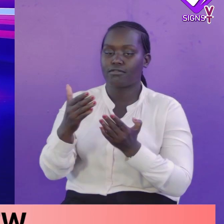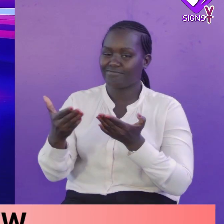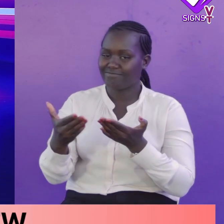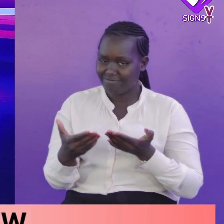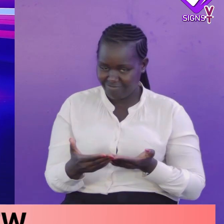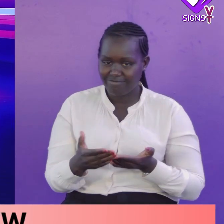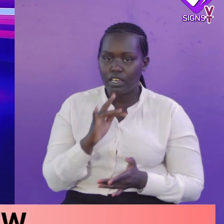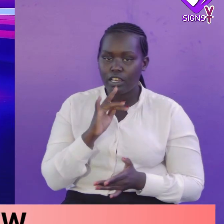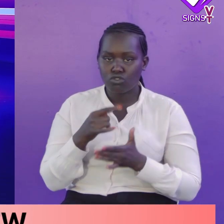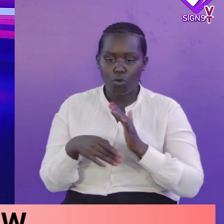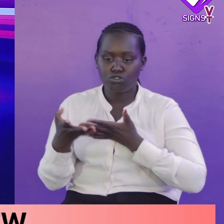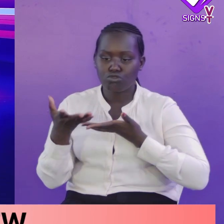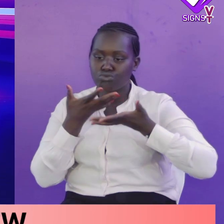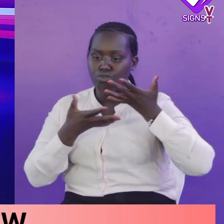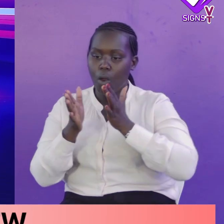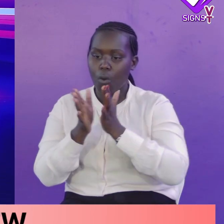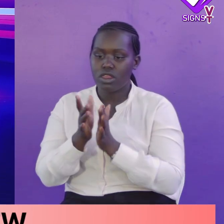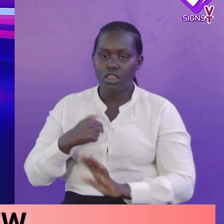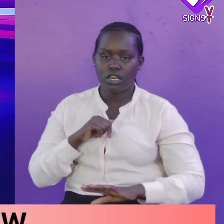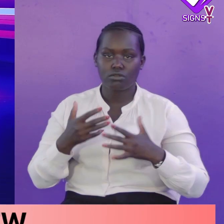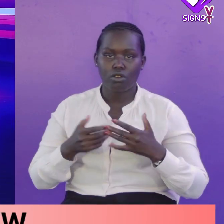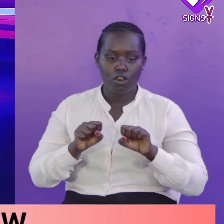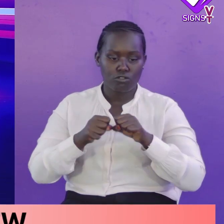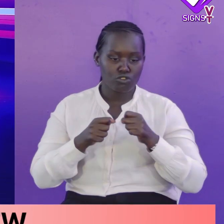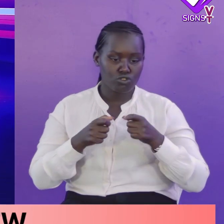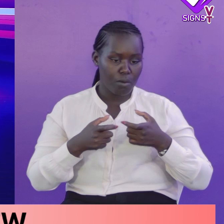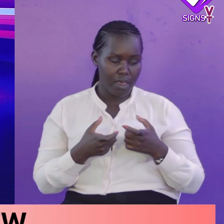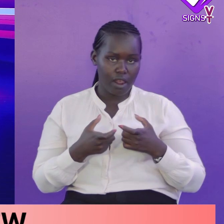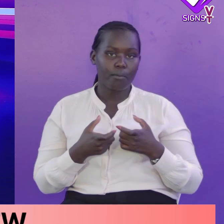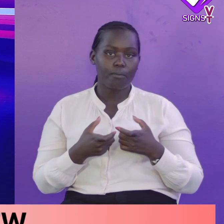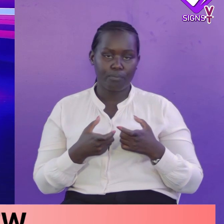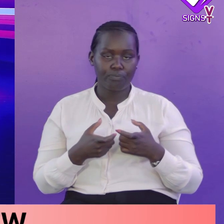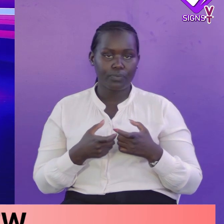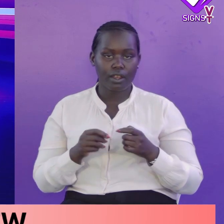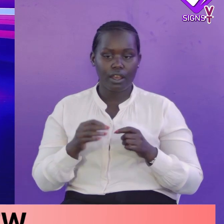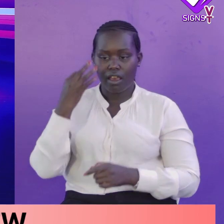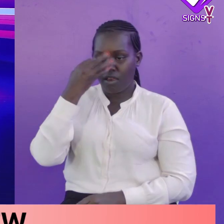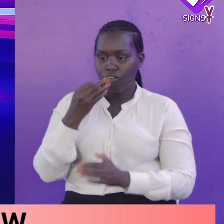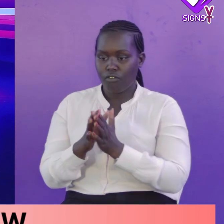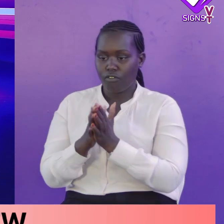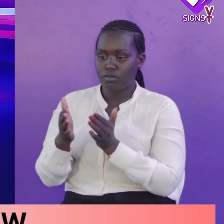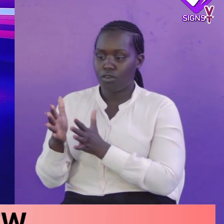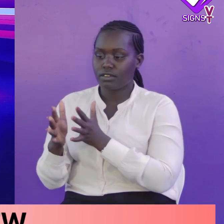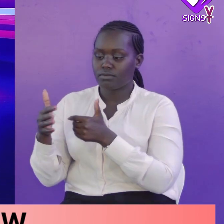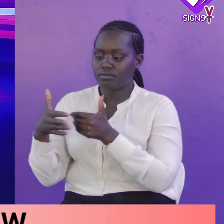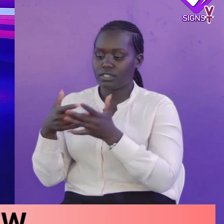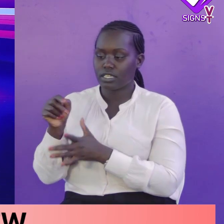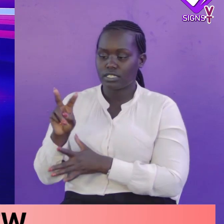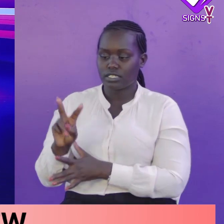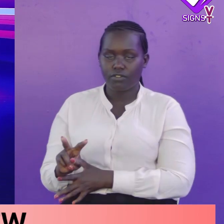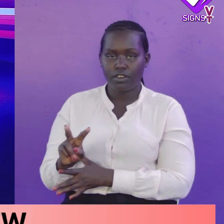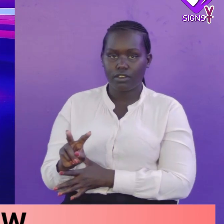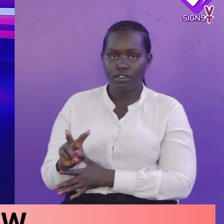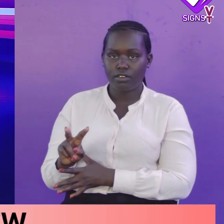So be sure to interact with us on our social media platforms. On Facebook, Science TV is our